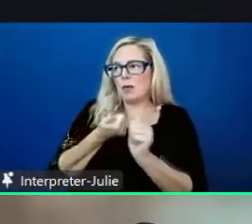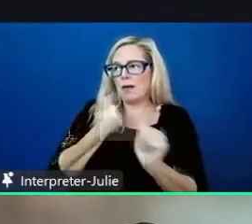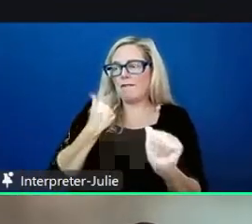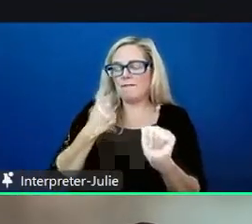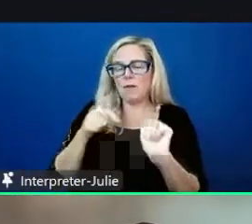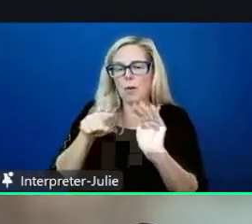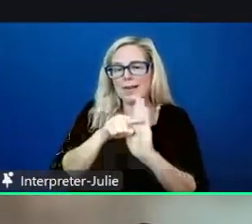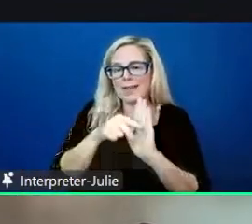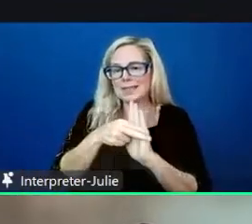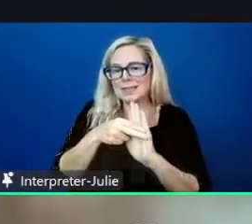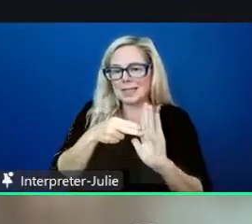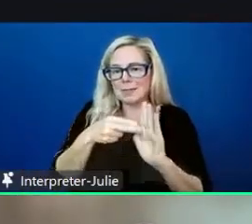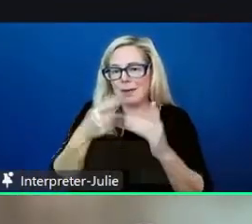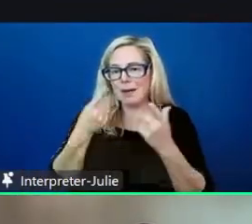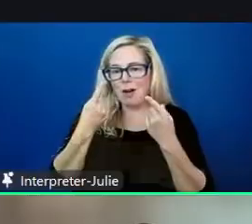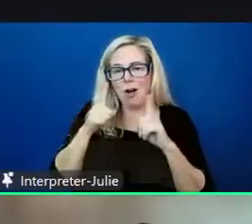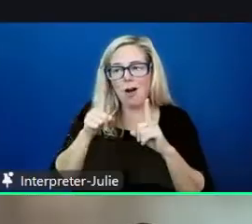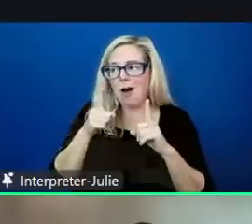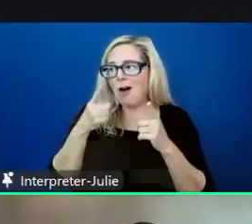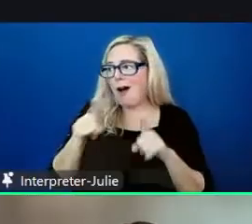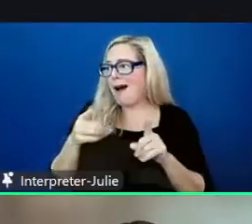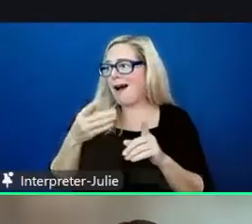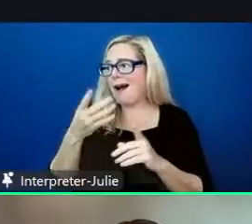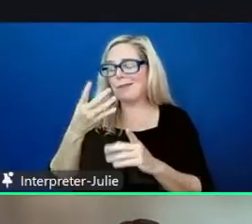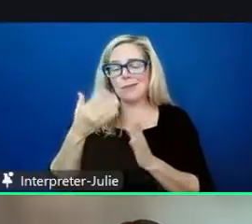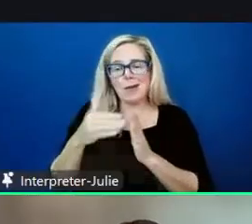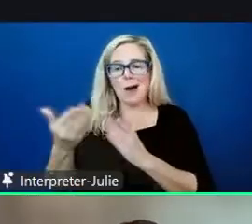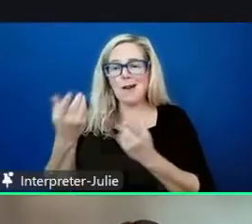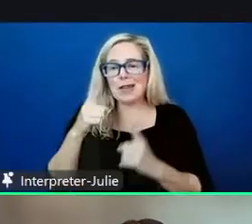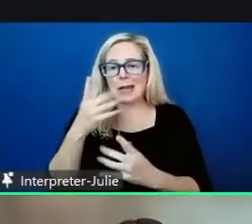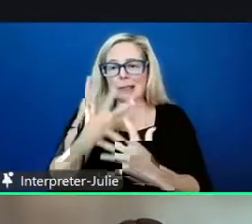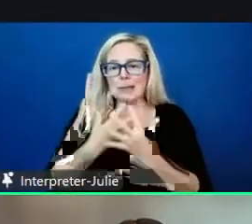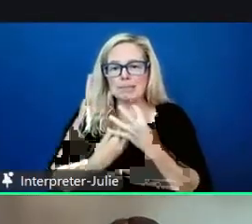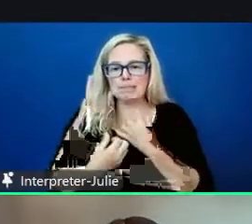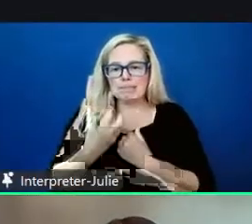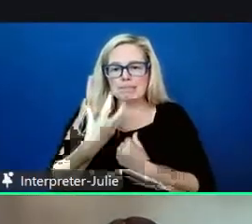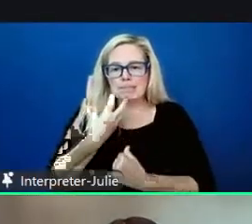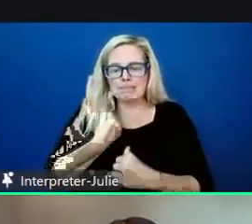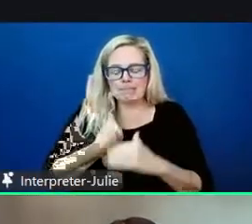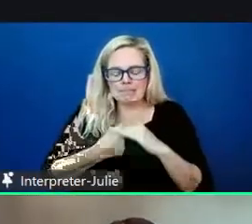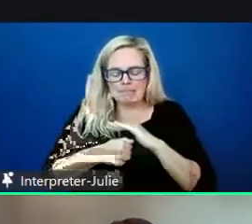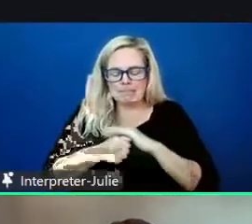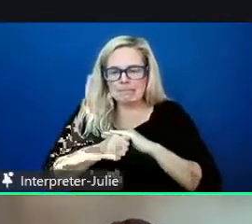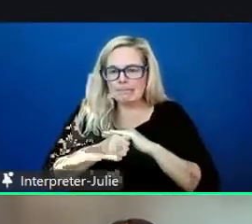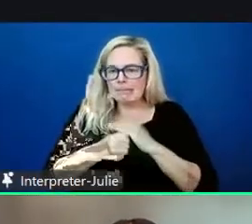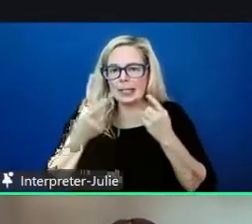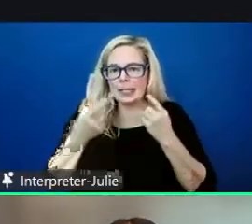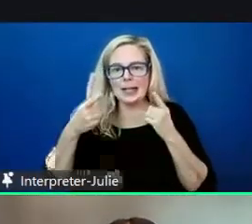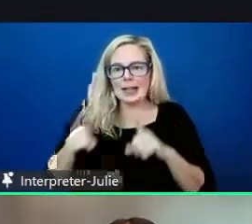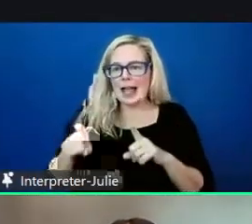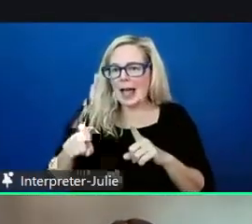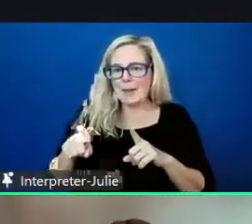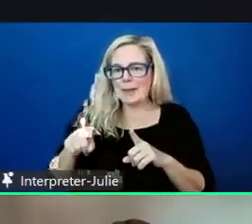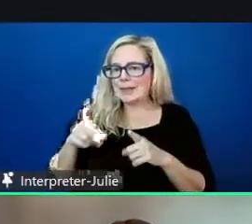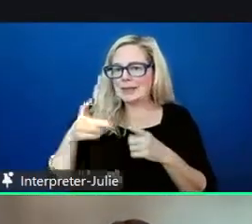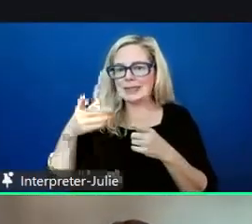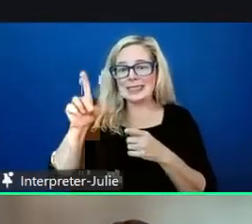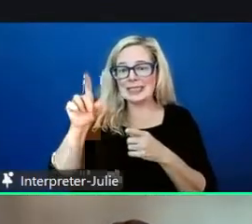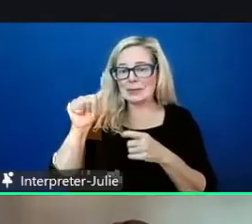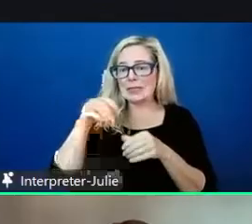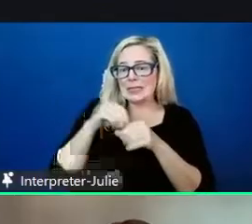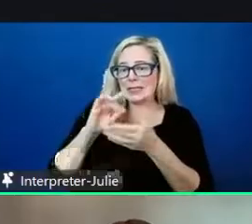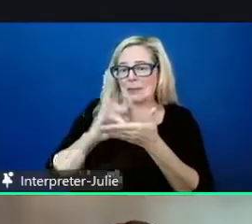happen quietly. Disability is present in medical education. We know this for sure. It's just not always visible.